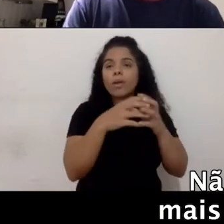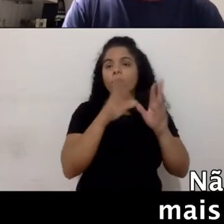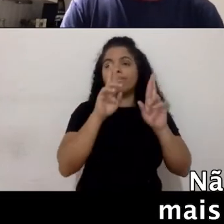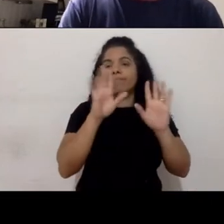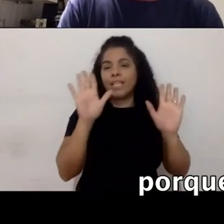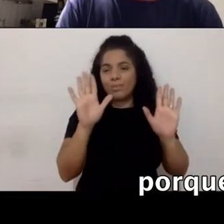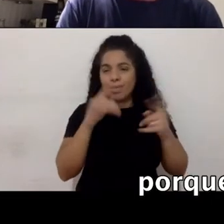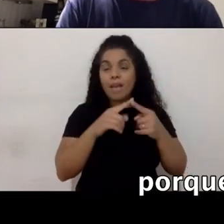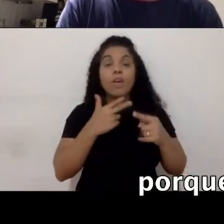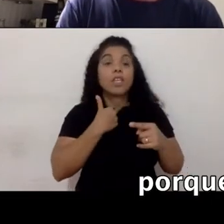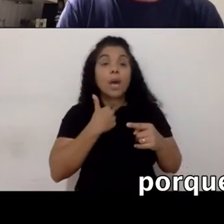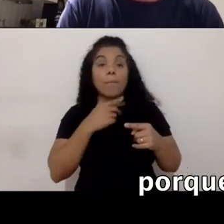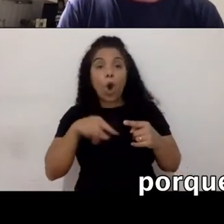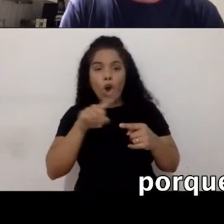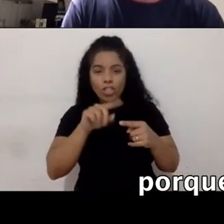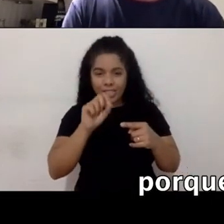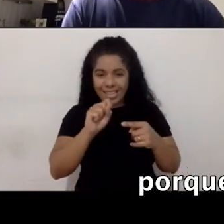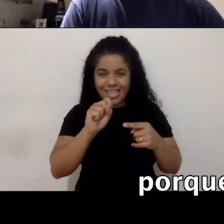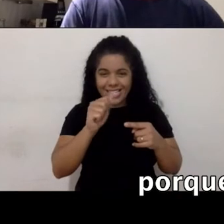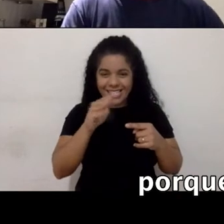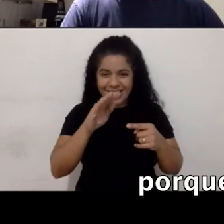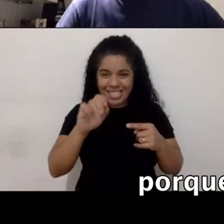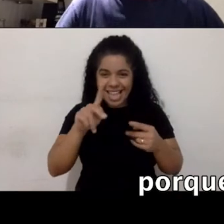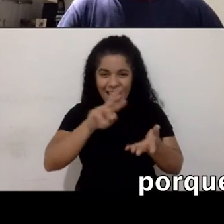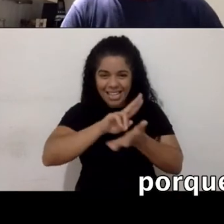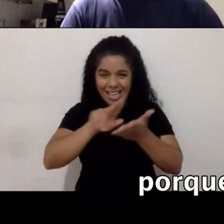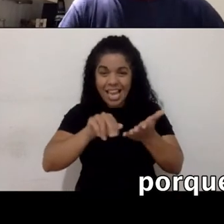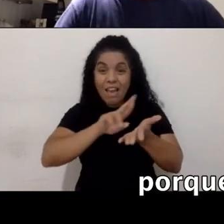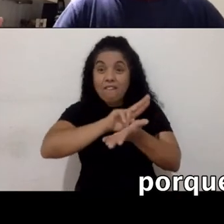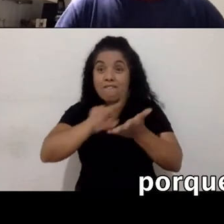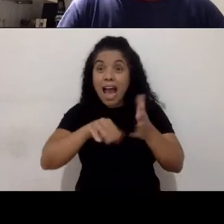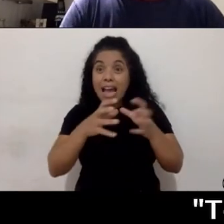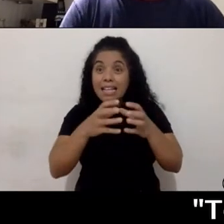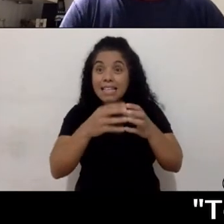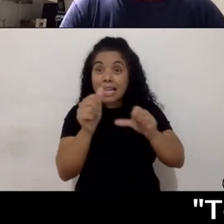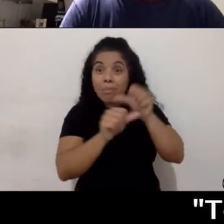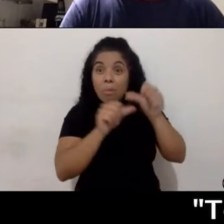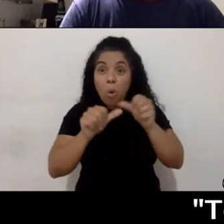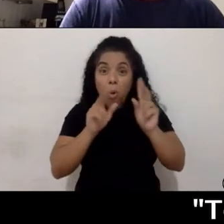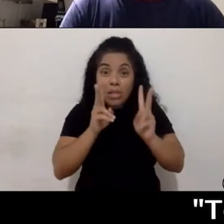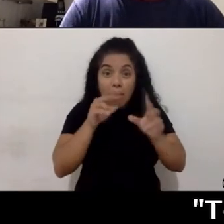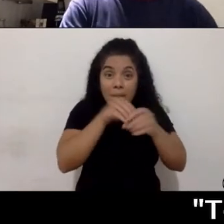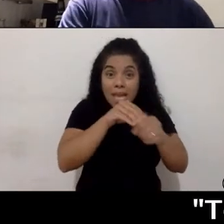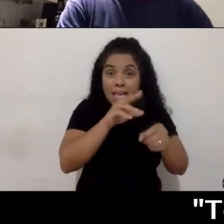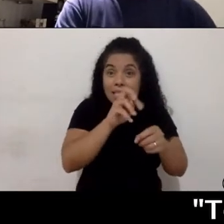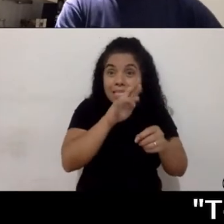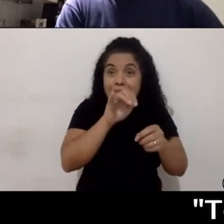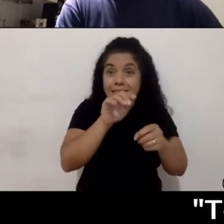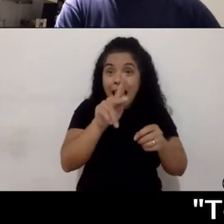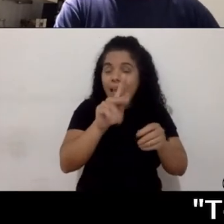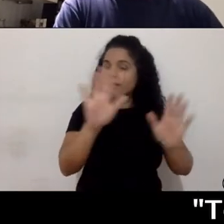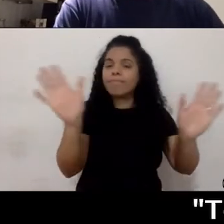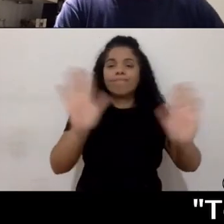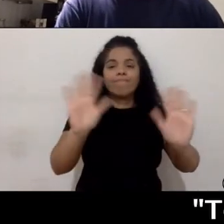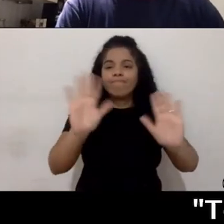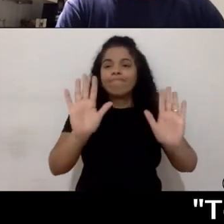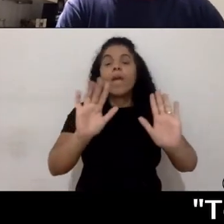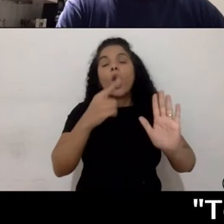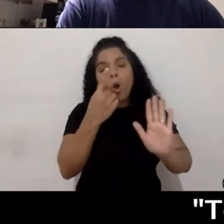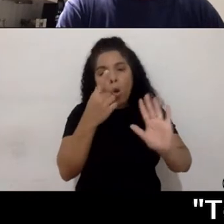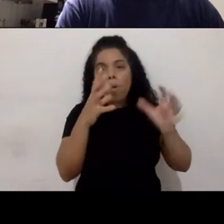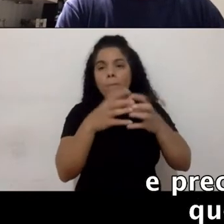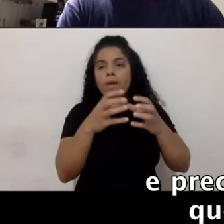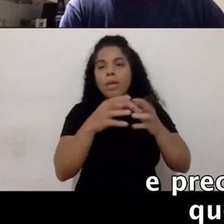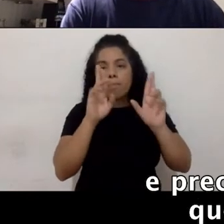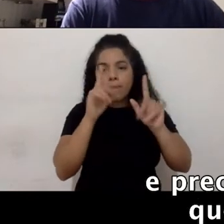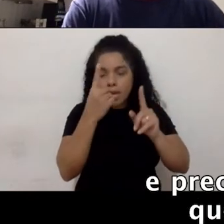making changes to it, because then you have to coordinate those and avoid breaking things and coordinate the releases. Well, I need to make, I've tested my change